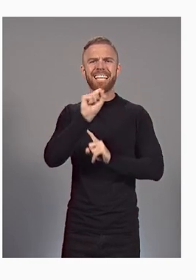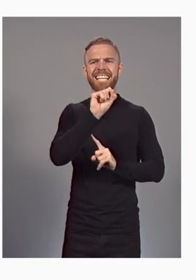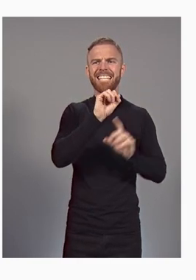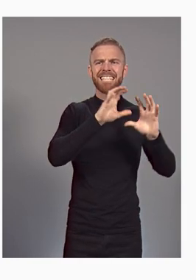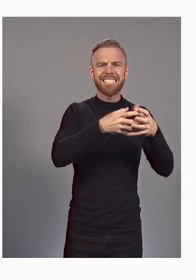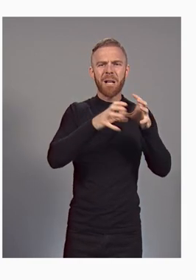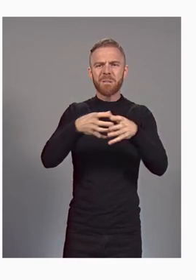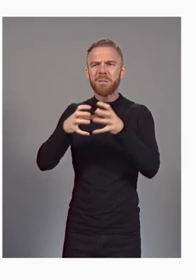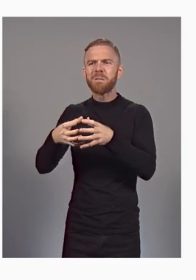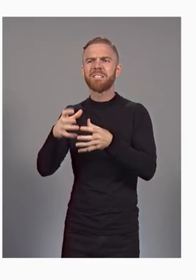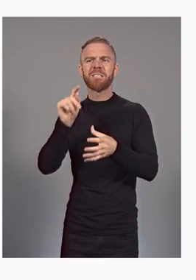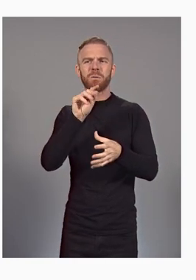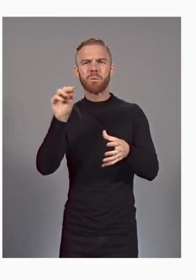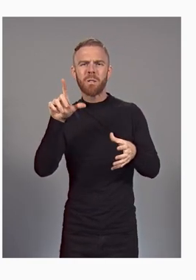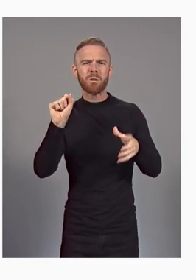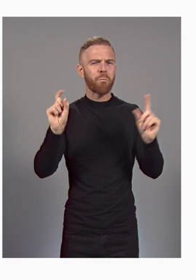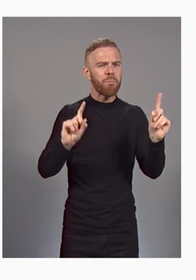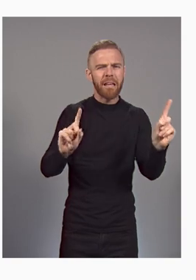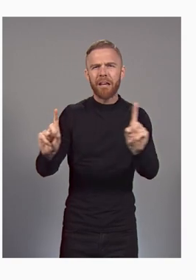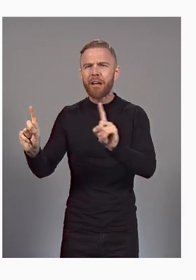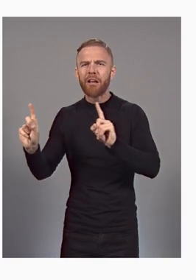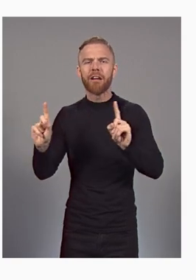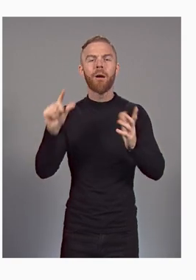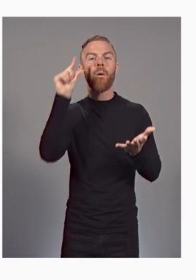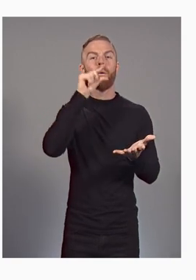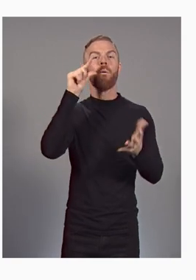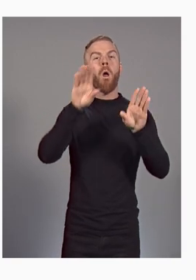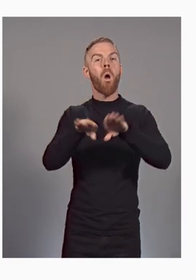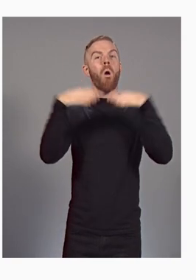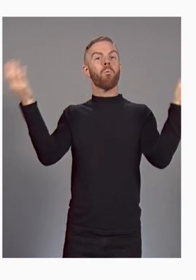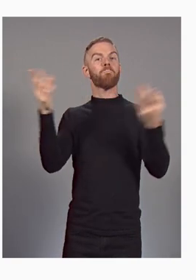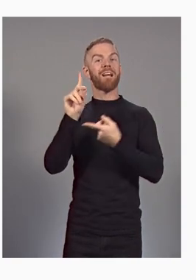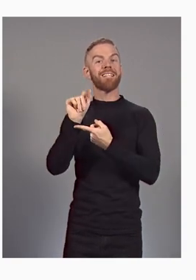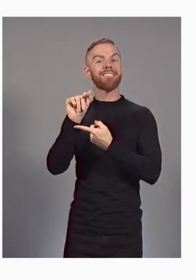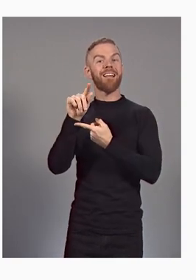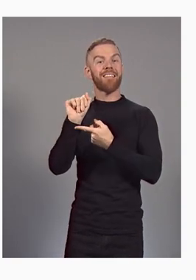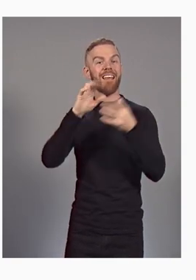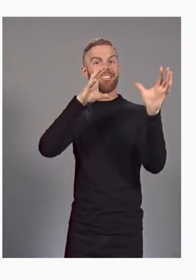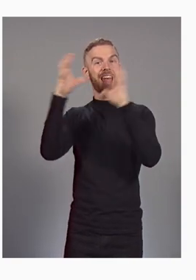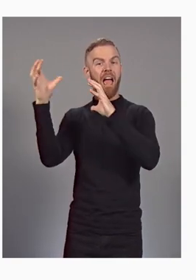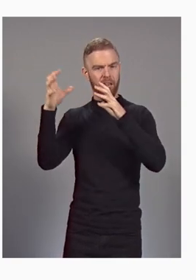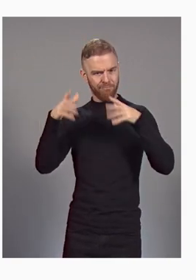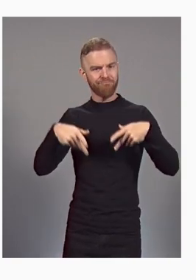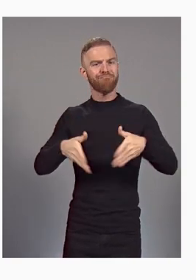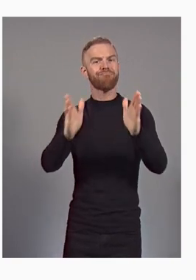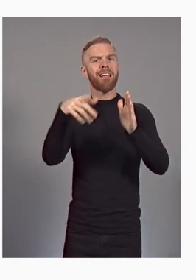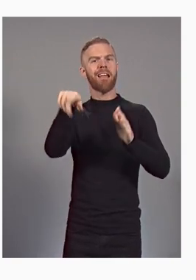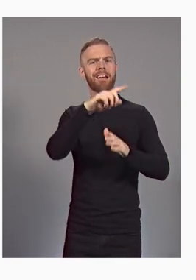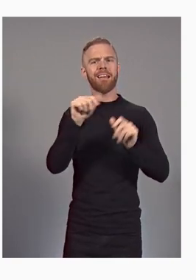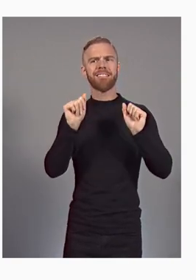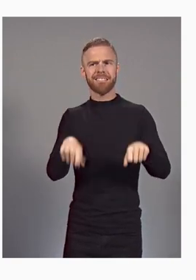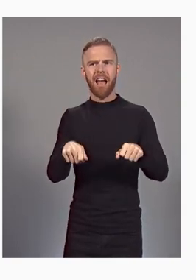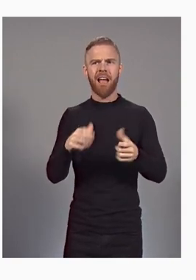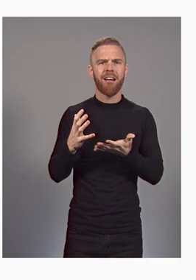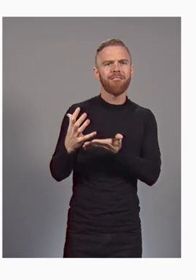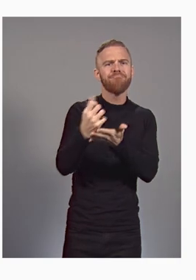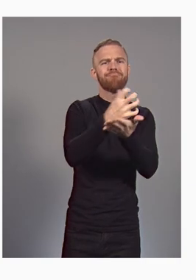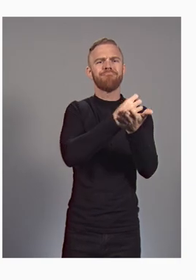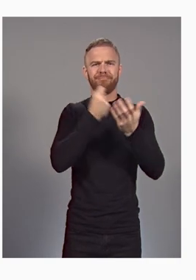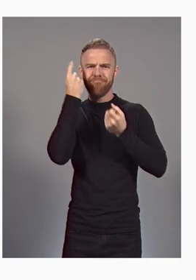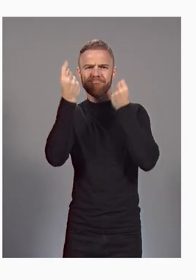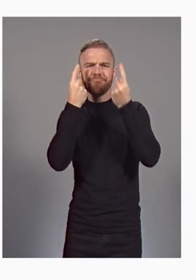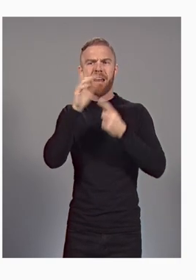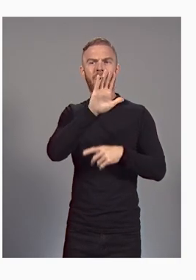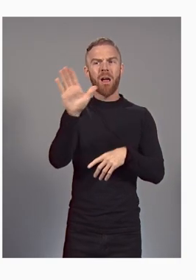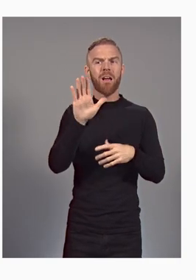Google's open data cloud enables you to aggregate and understand all your